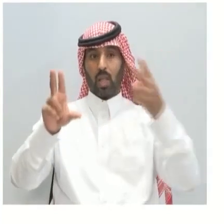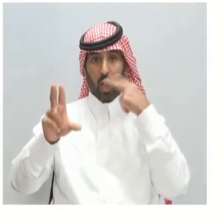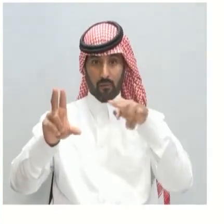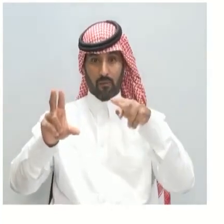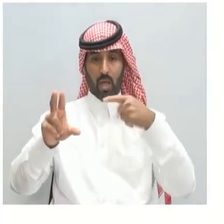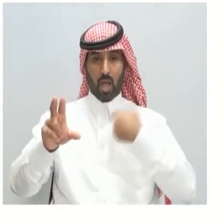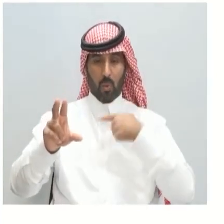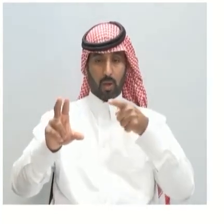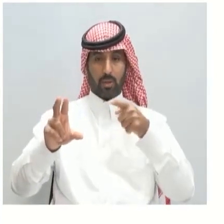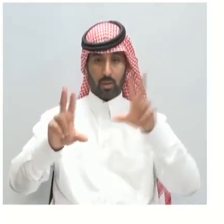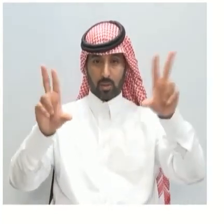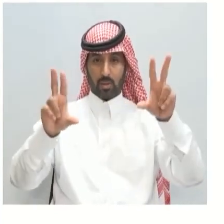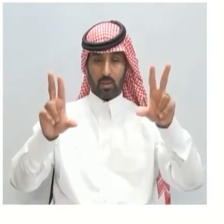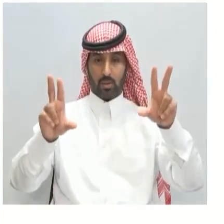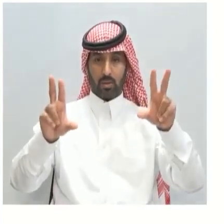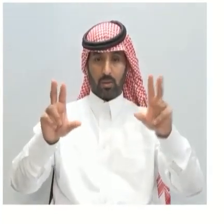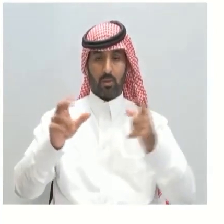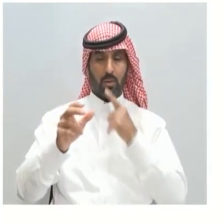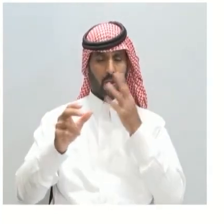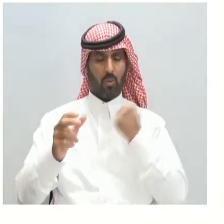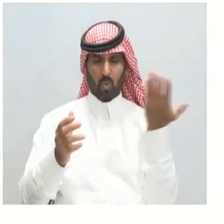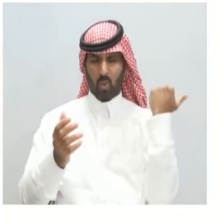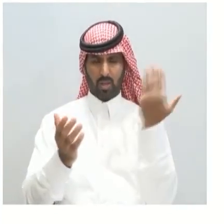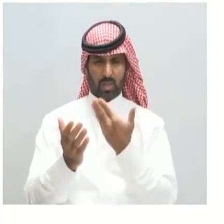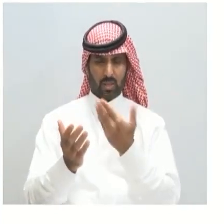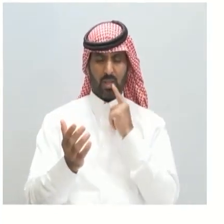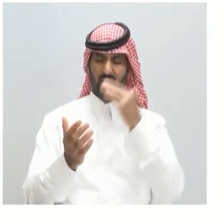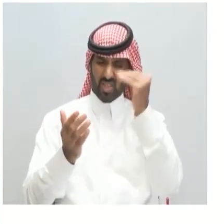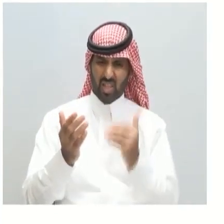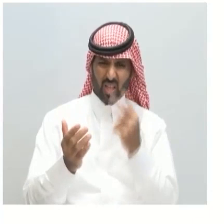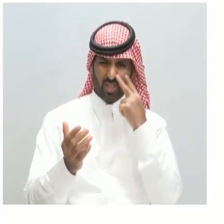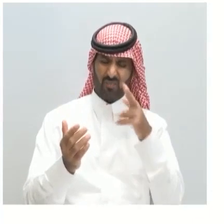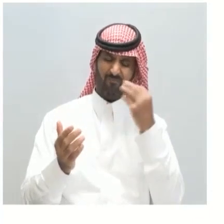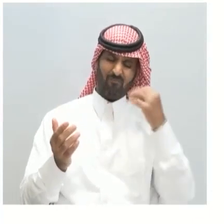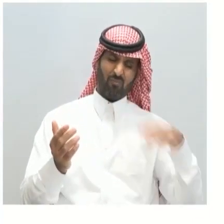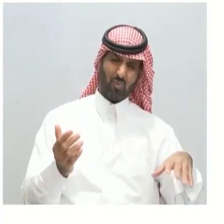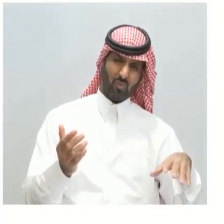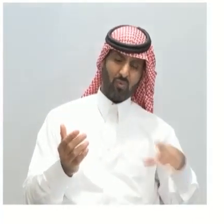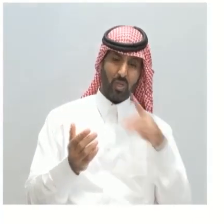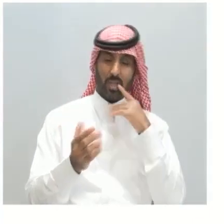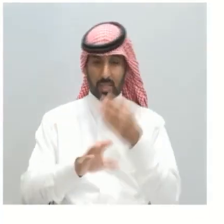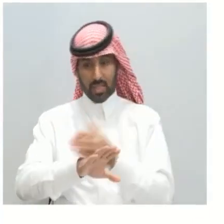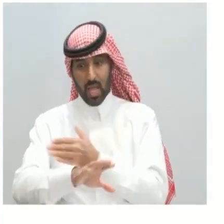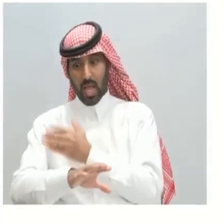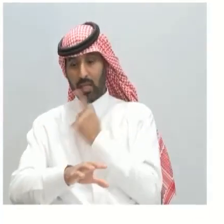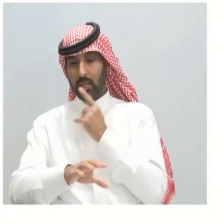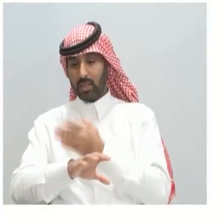watch, very good, but I've written here, the less I like it. The earlier the